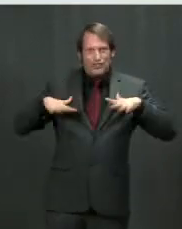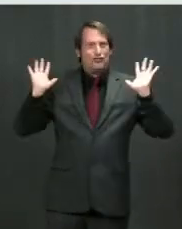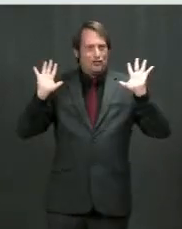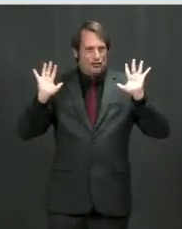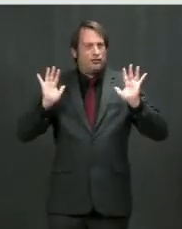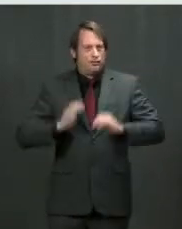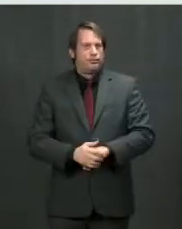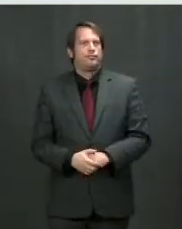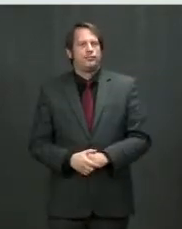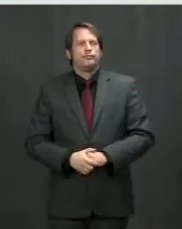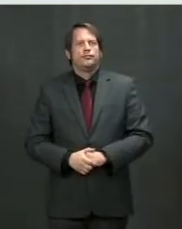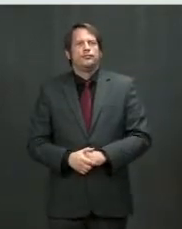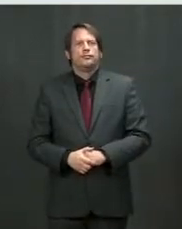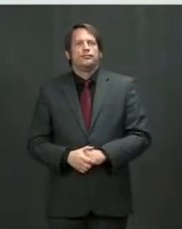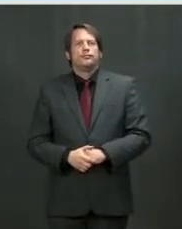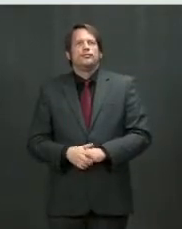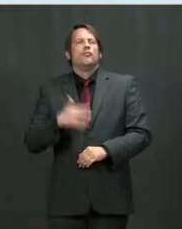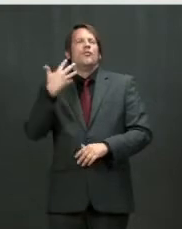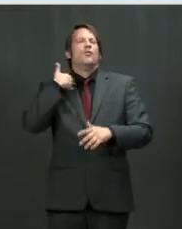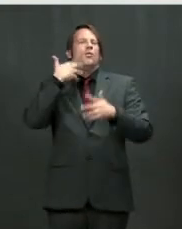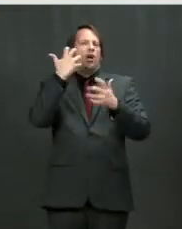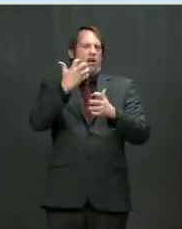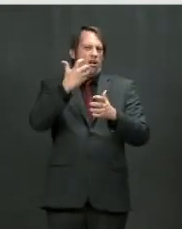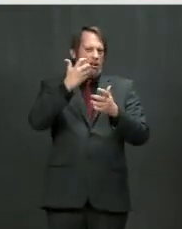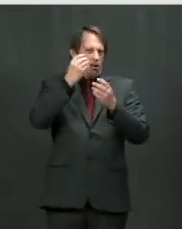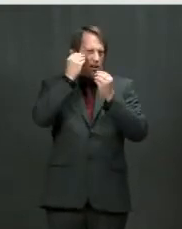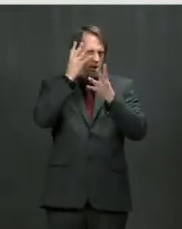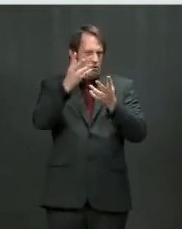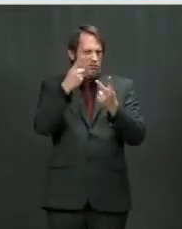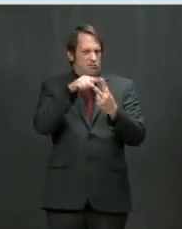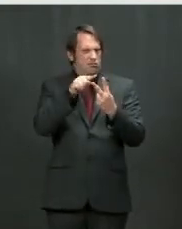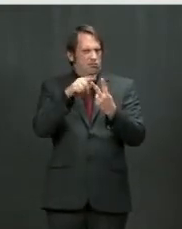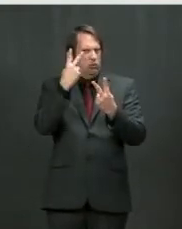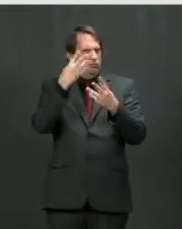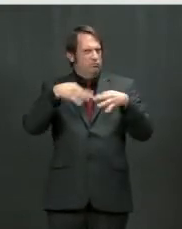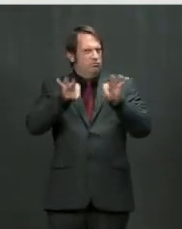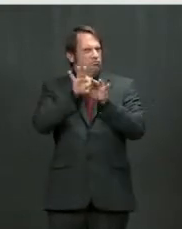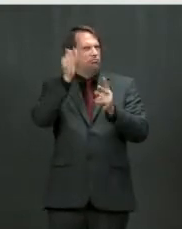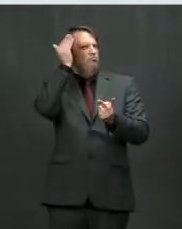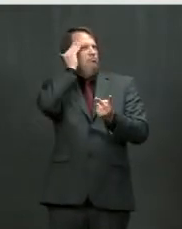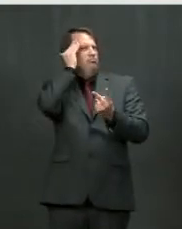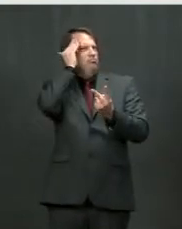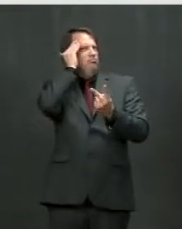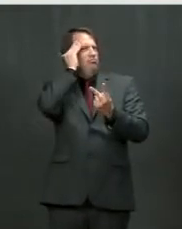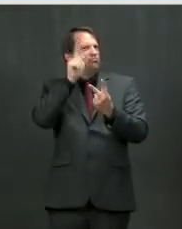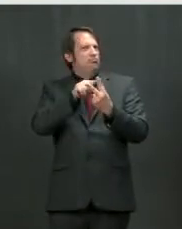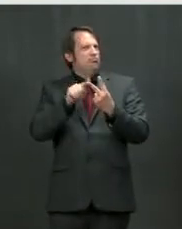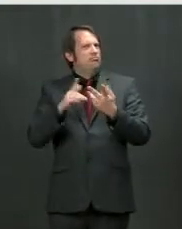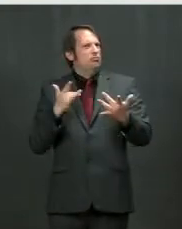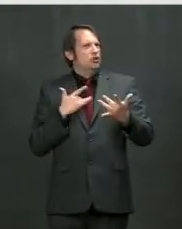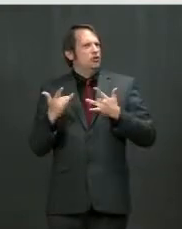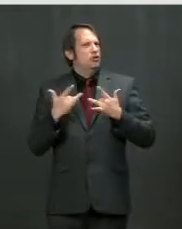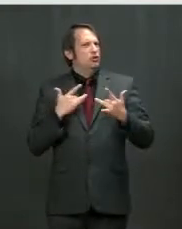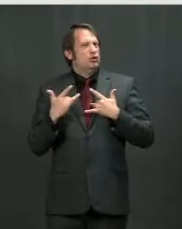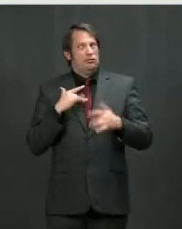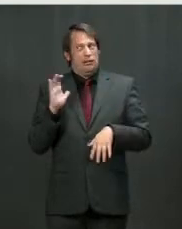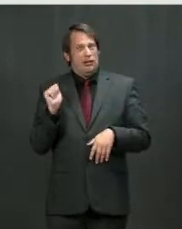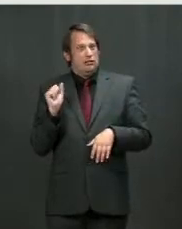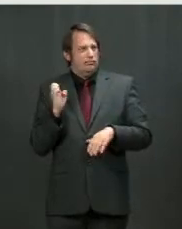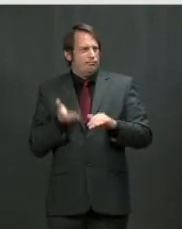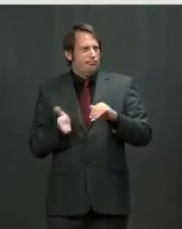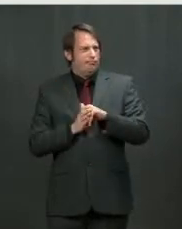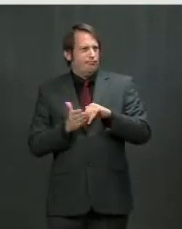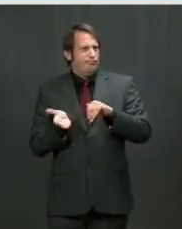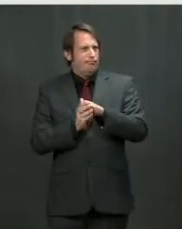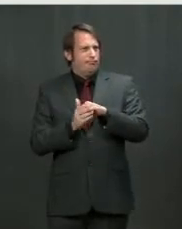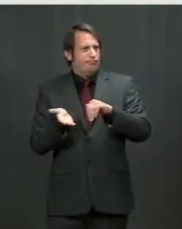the two important truths of this moment. There is still reason for us to be concerned with rising case counts, rising variants